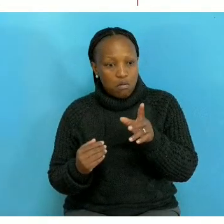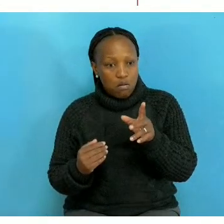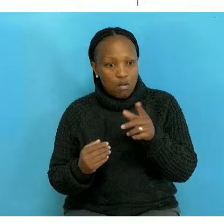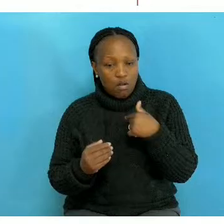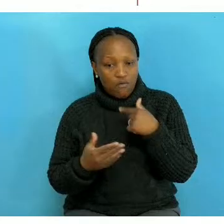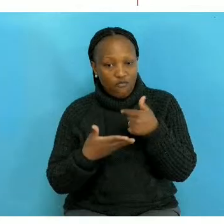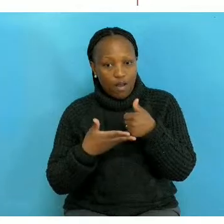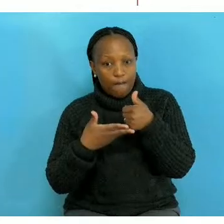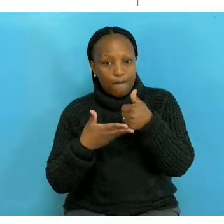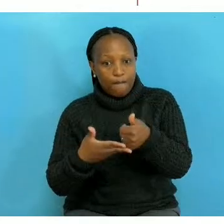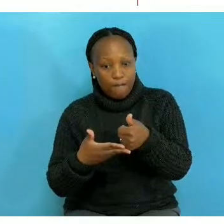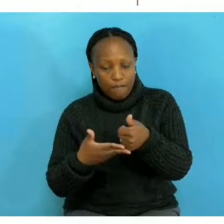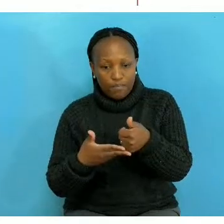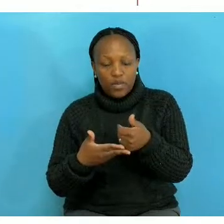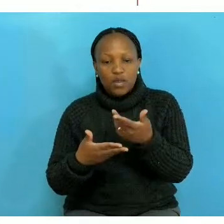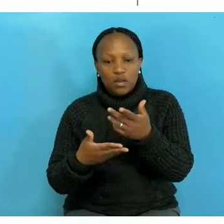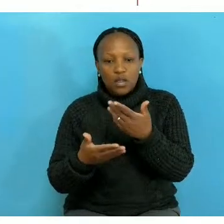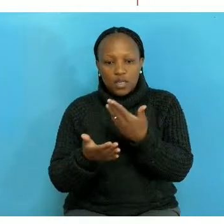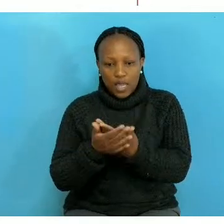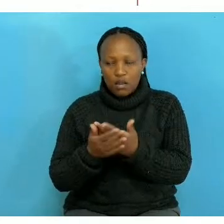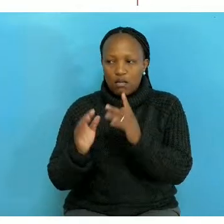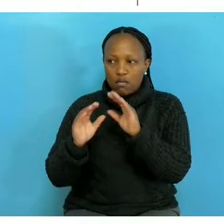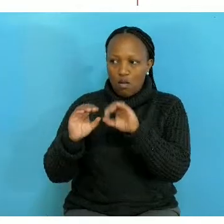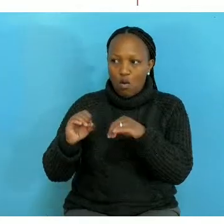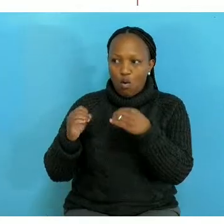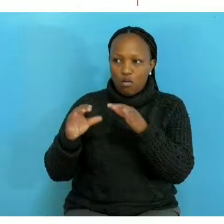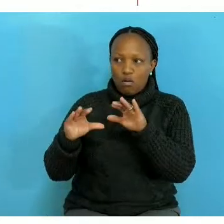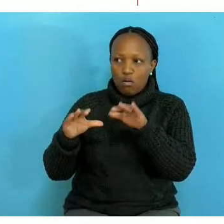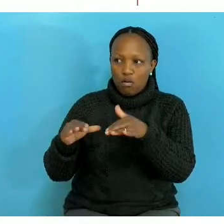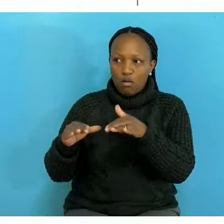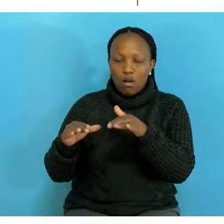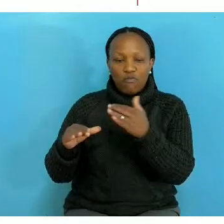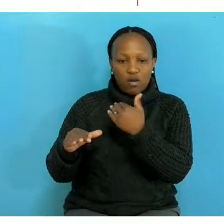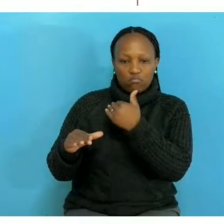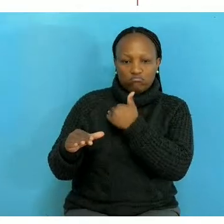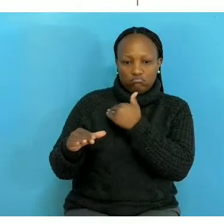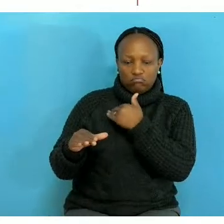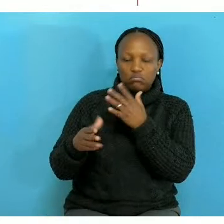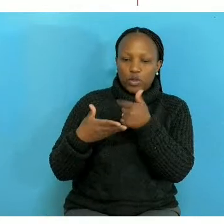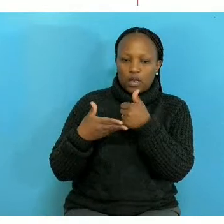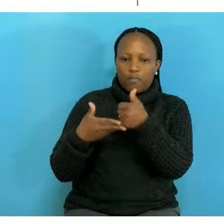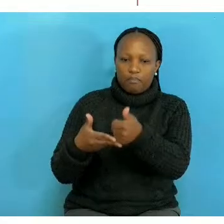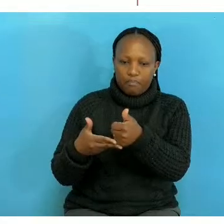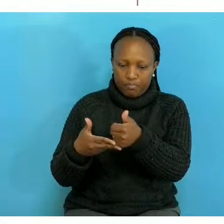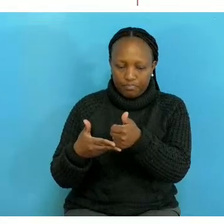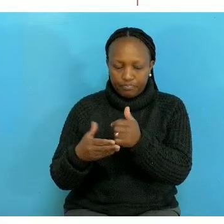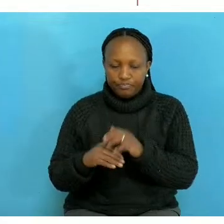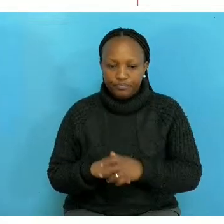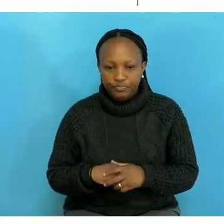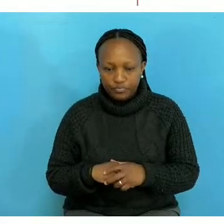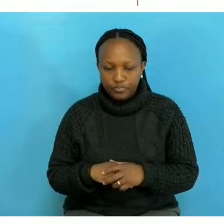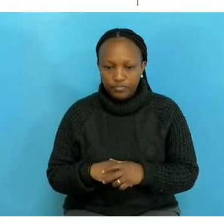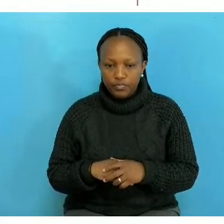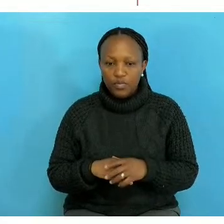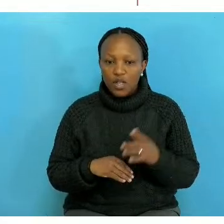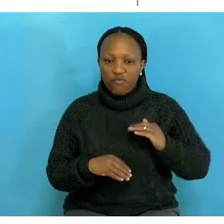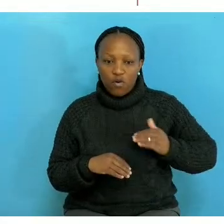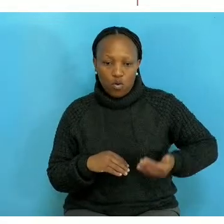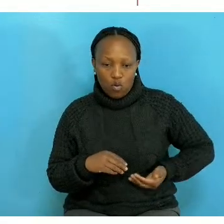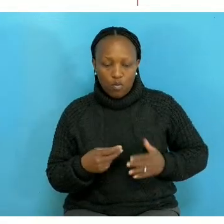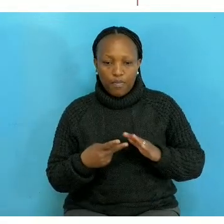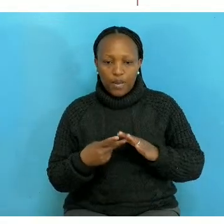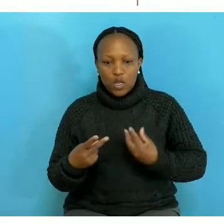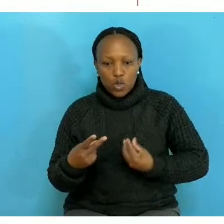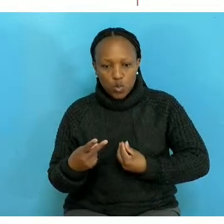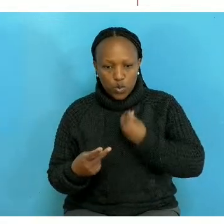to approach the organization for assistance, especially on women, youth,